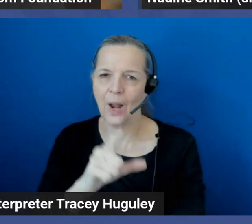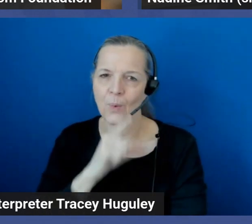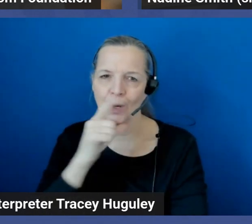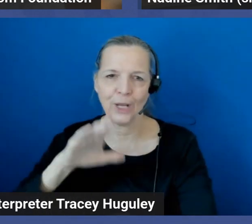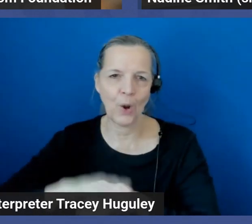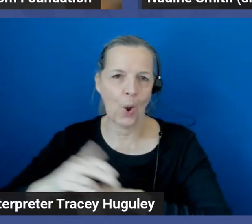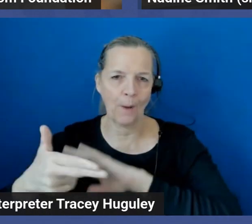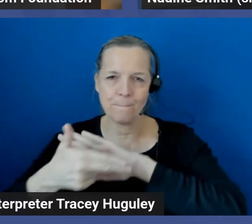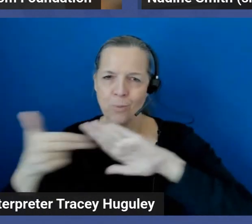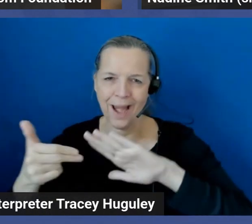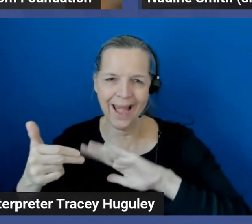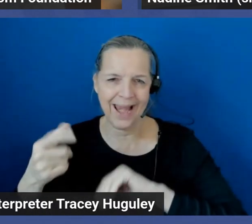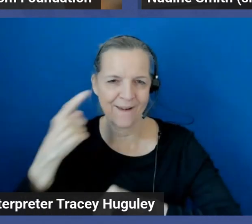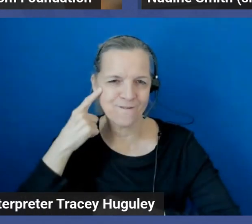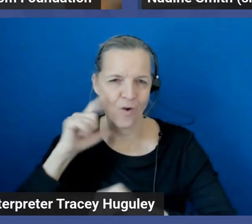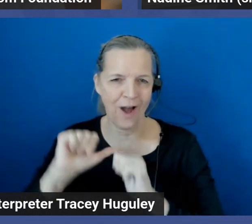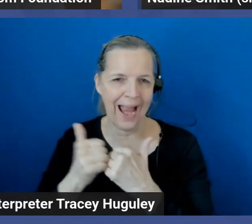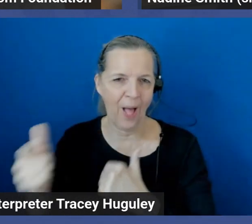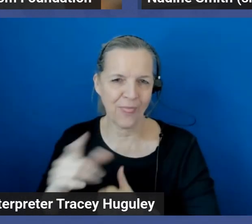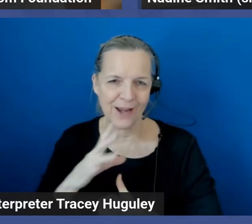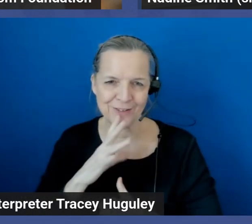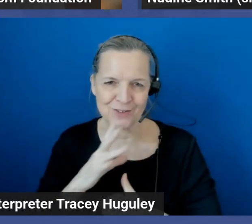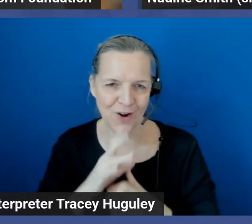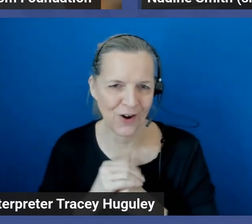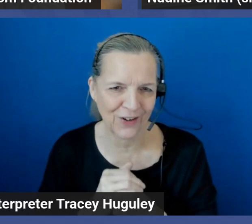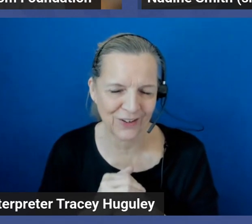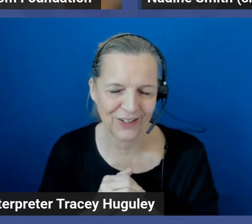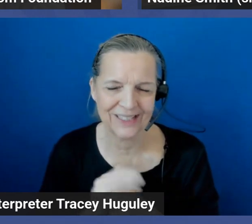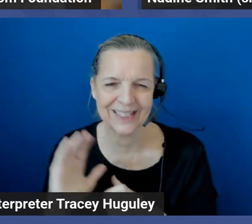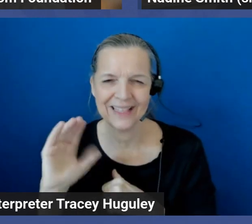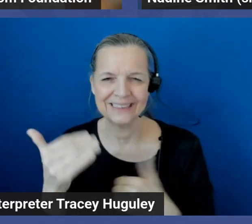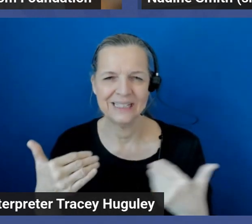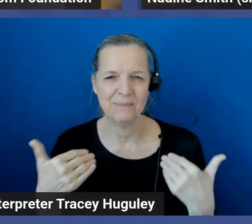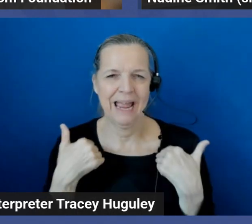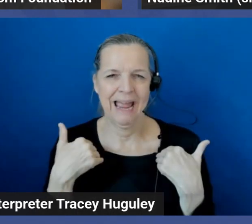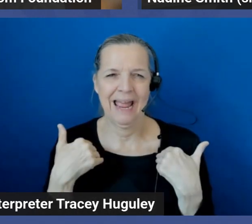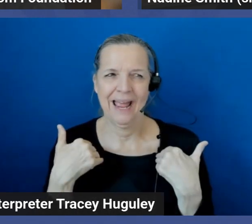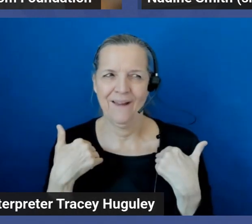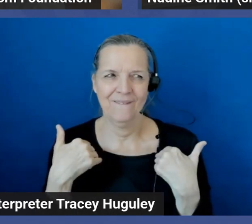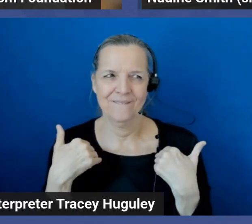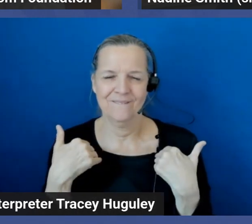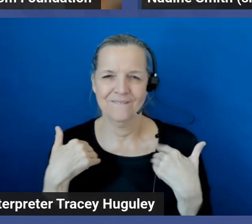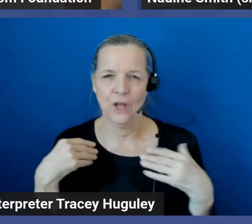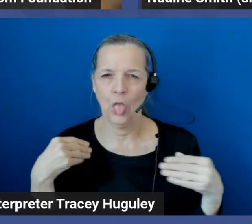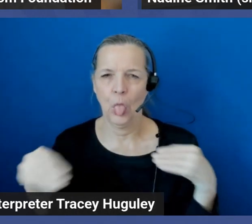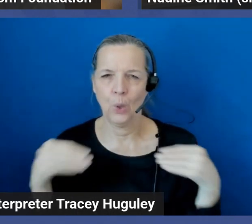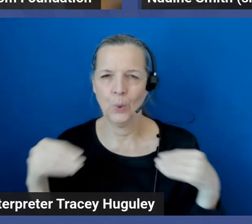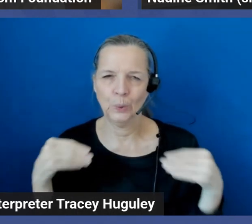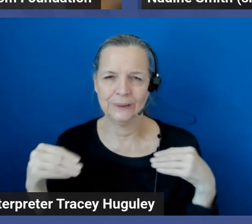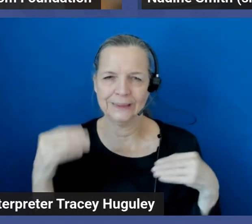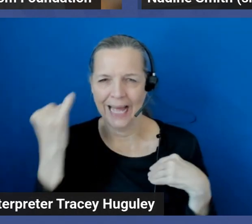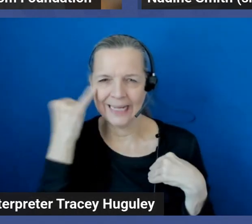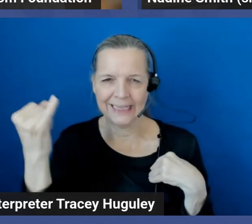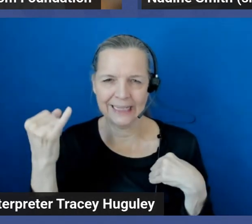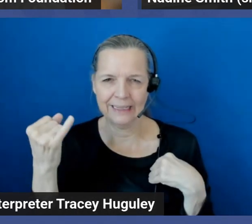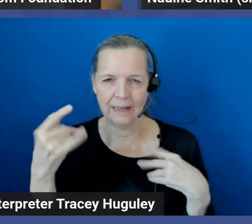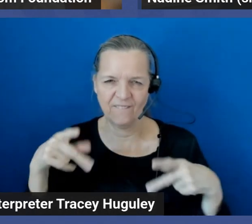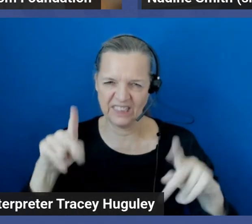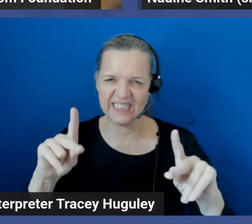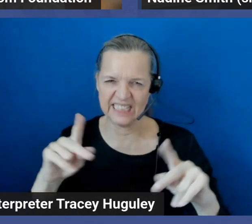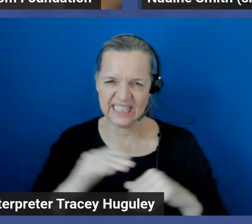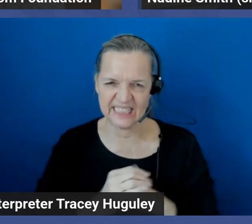how they spoke, and they seem to have a loose grasp of what consent is. But that being